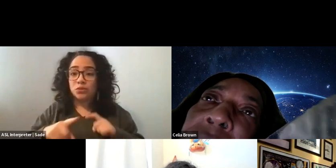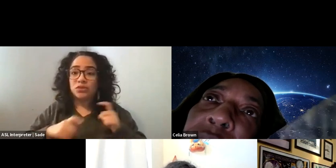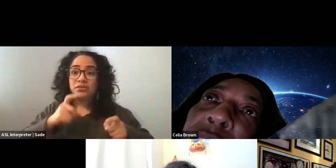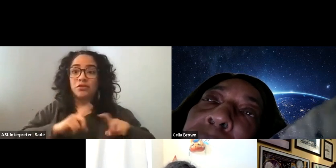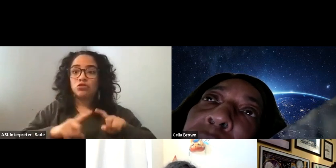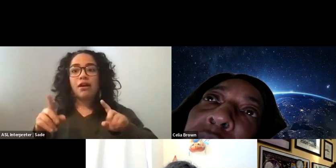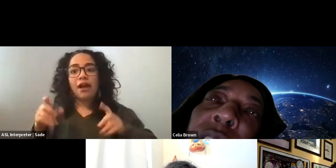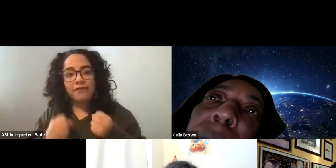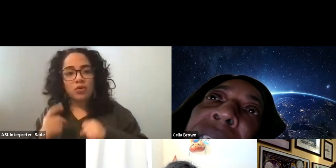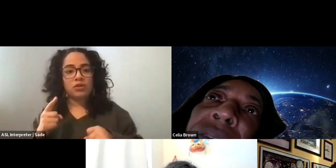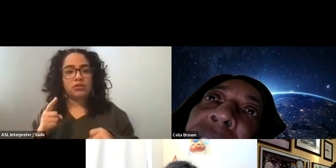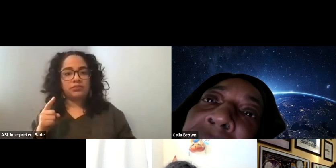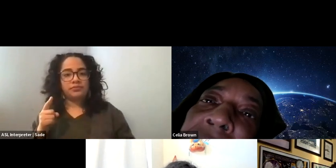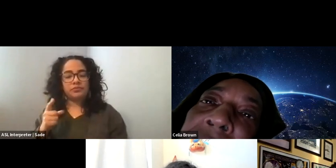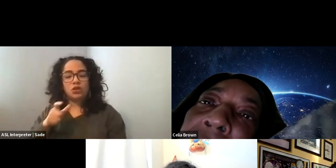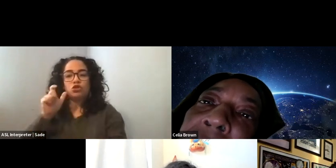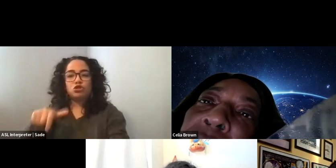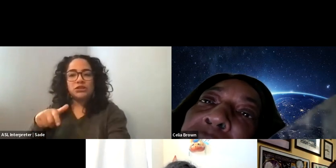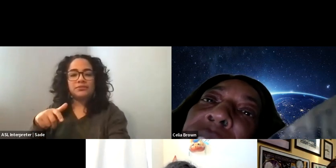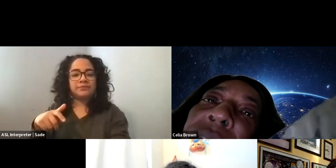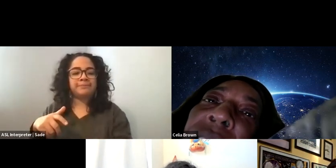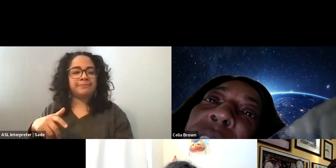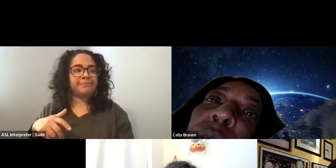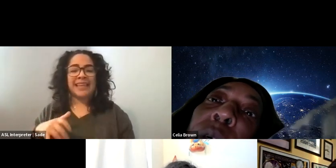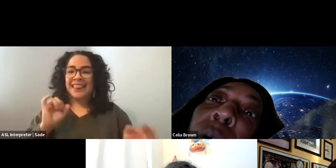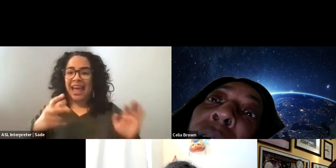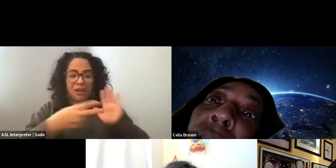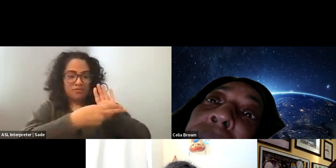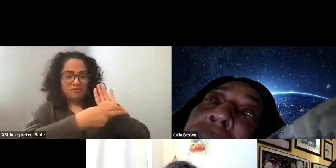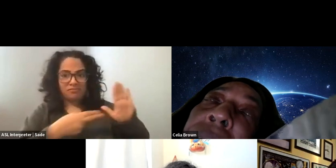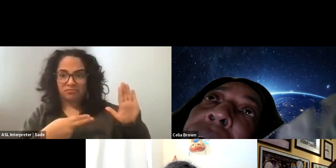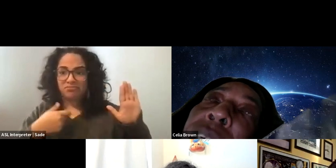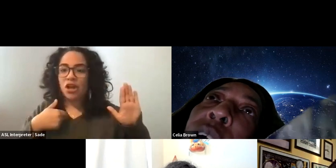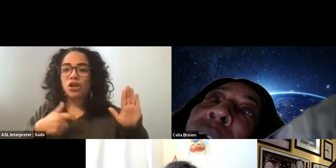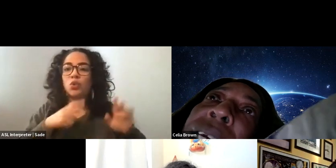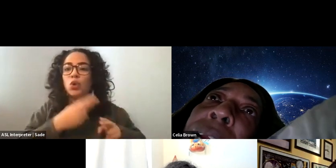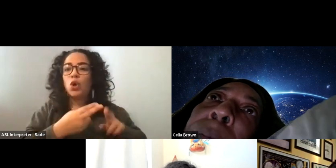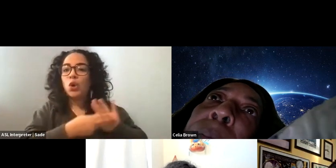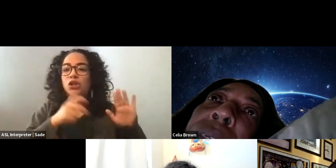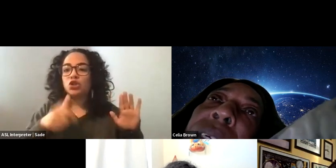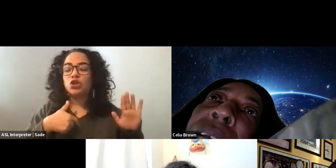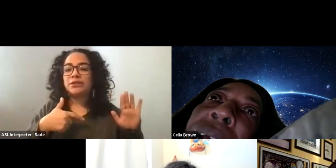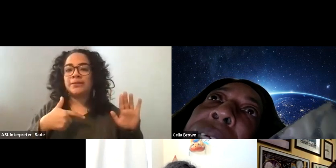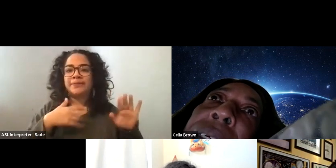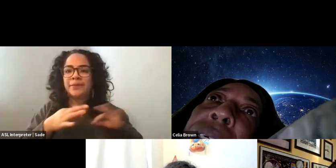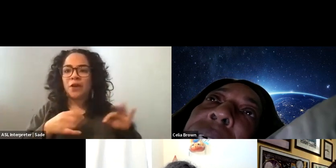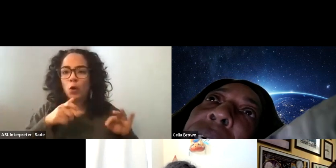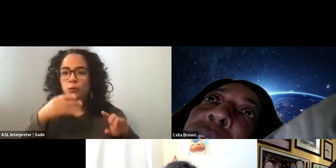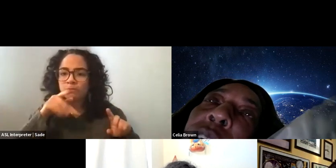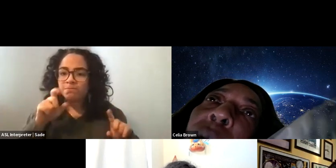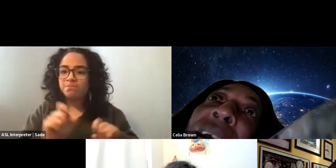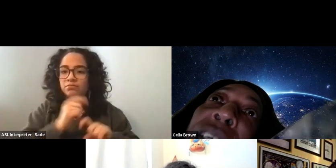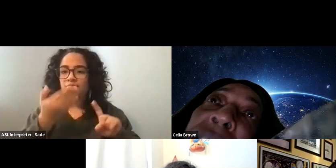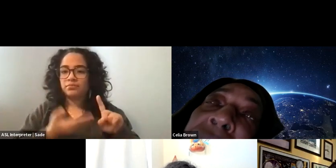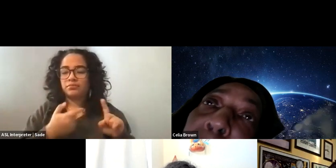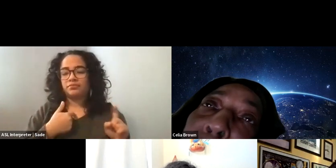And you shouldn't be defined. You should define who you are. So I came to that so